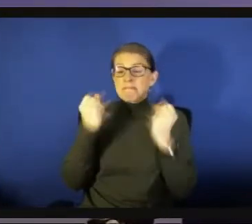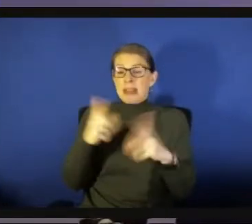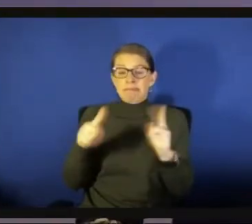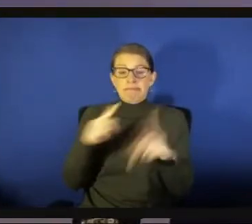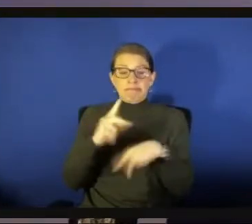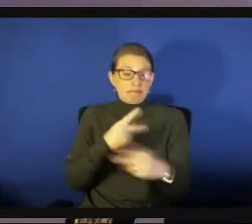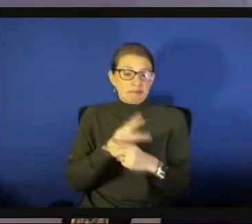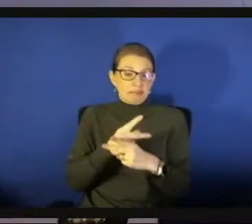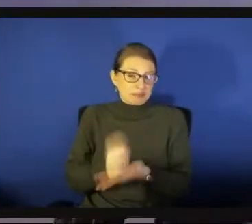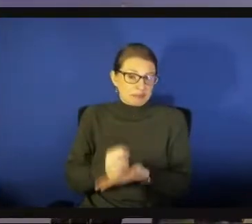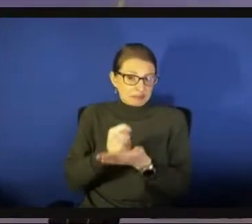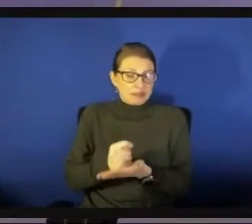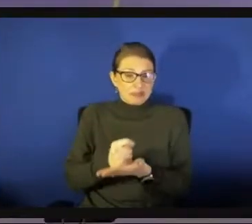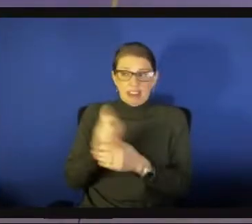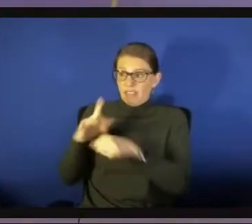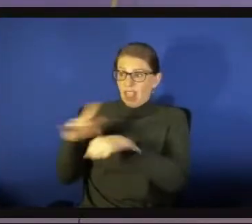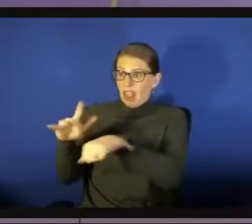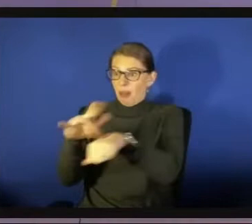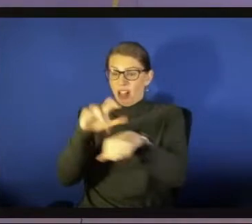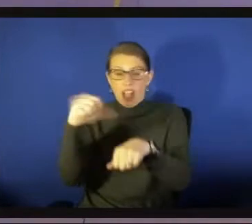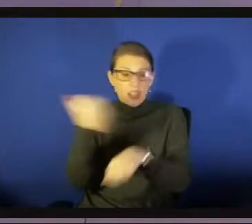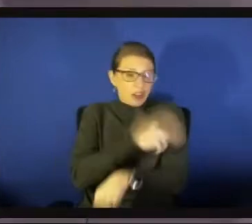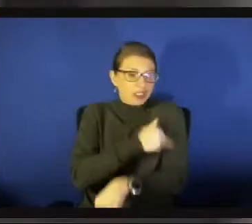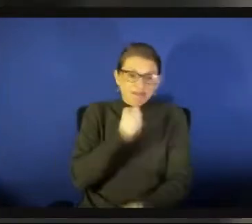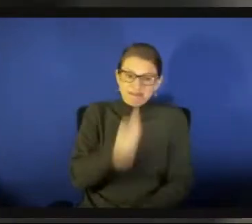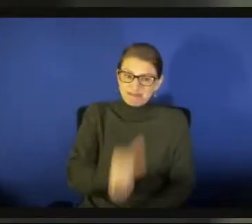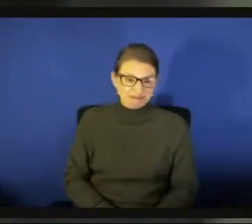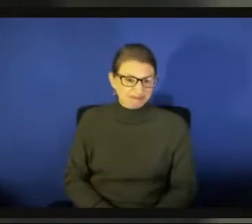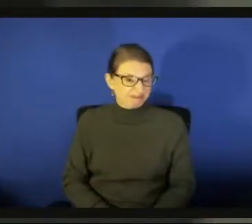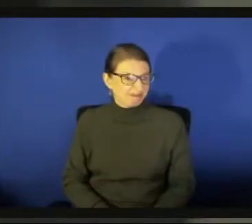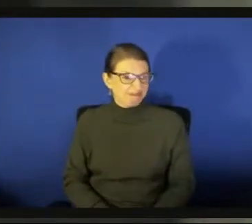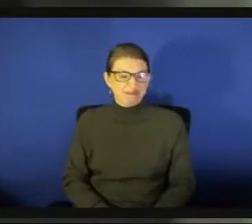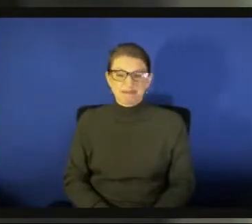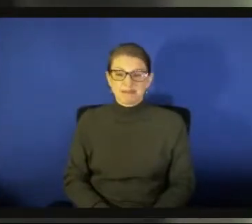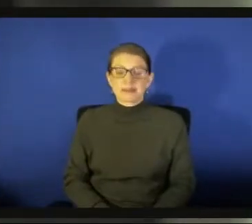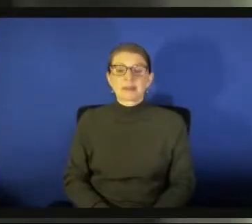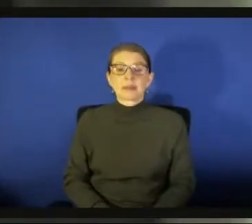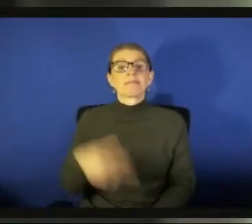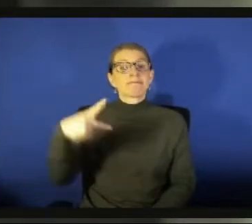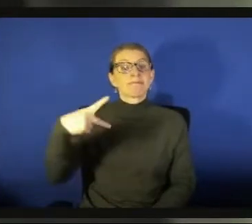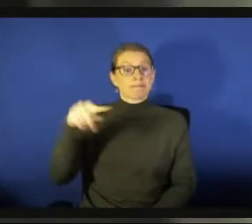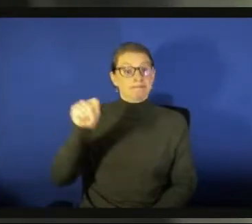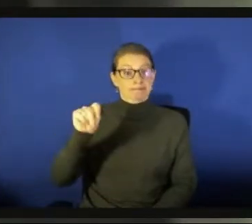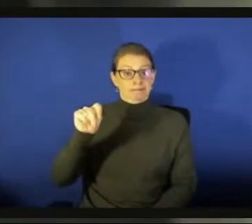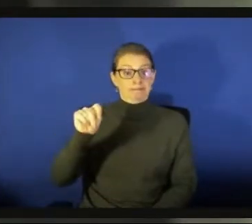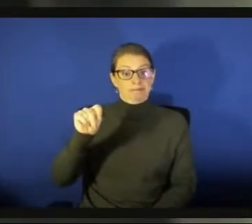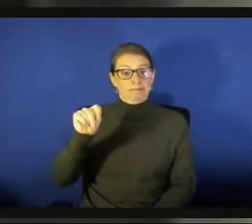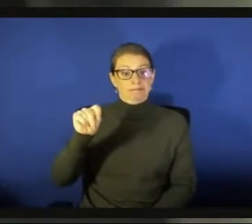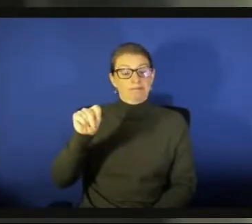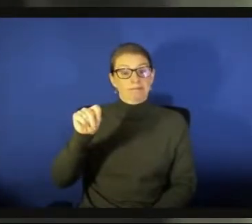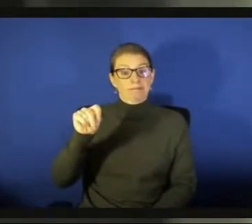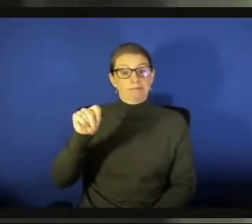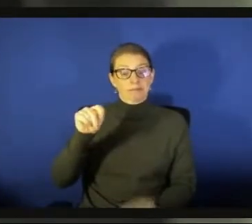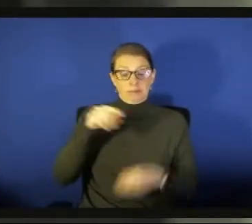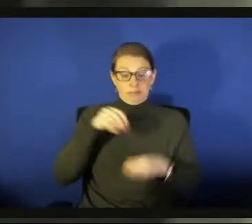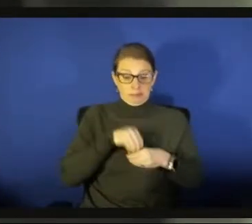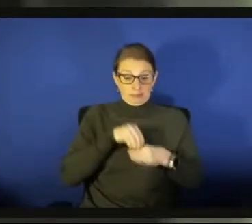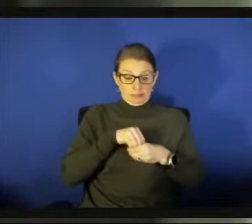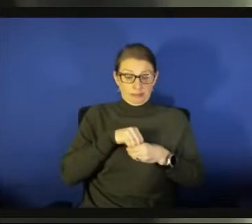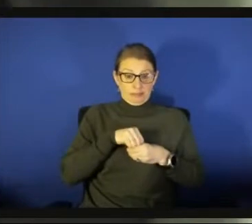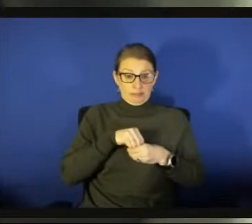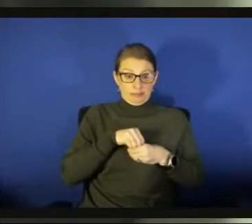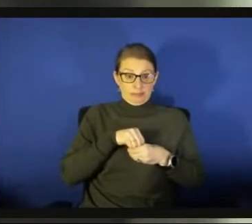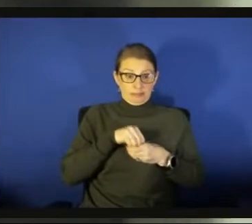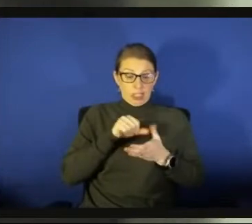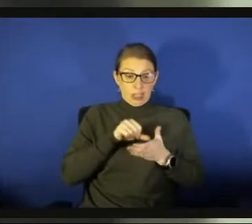that are not available elsewhere in the region. Proton therapy, for example, intraoperative radiation for breast cancer that we've talked